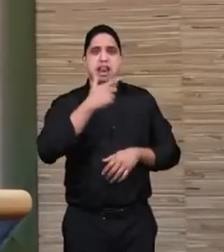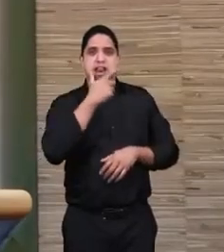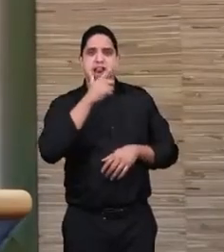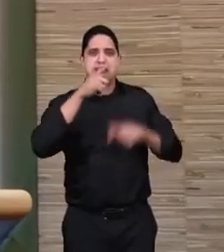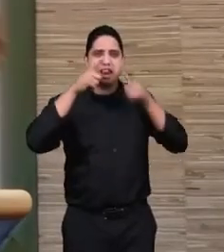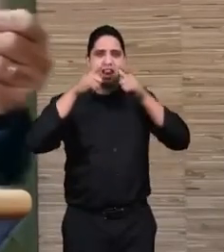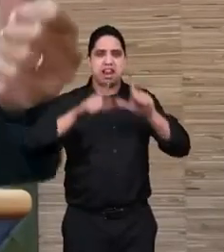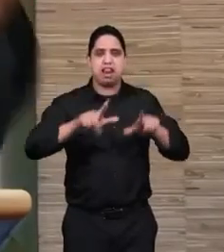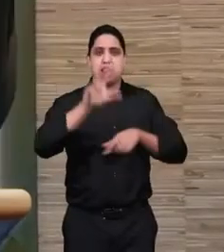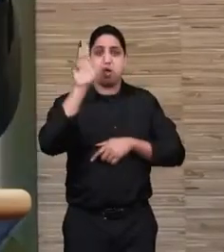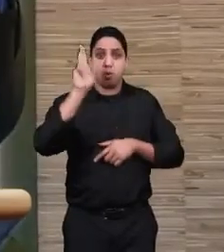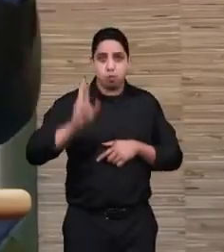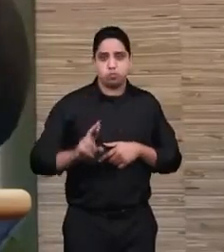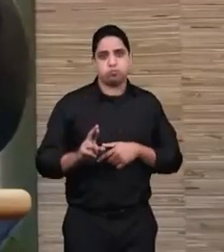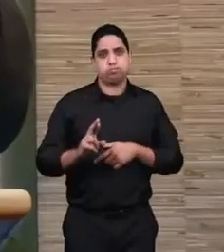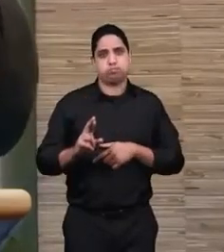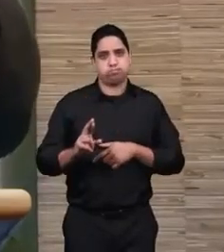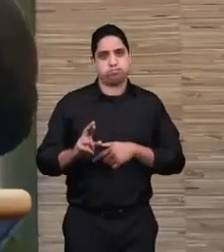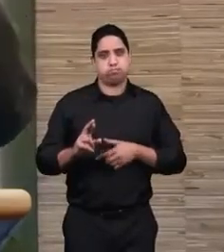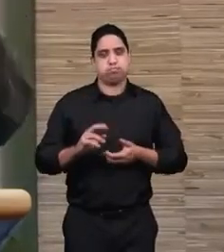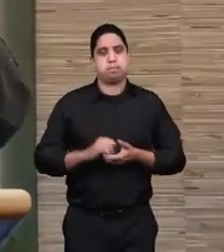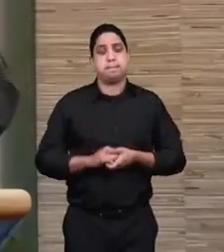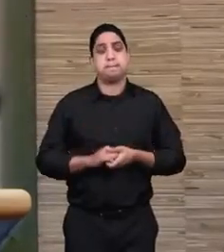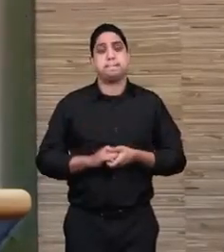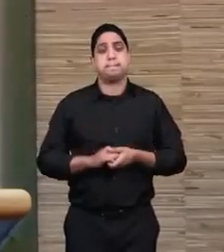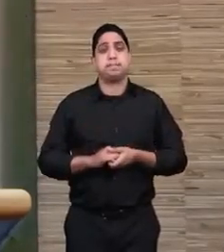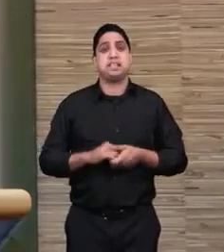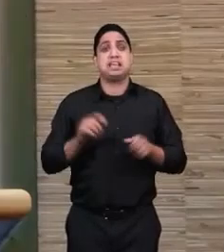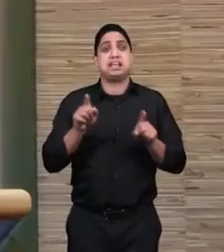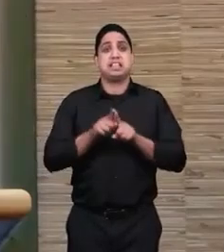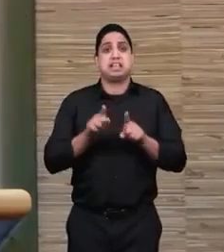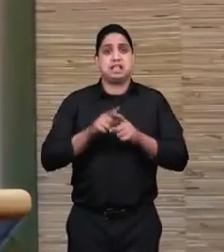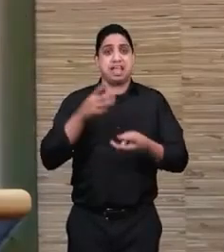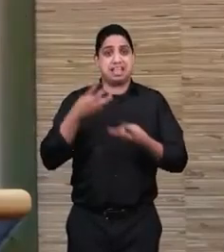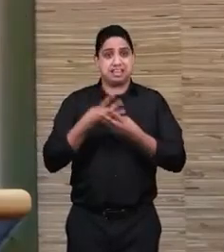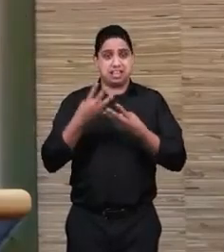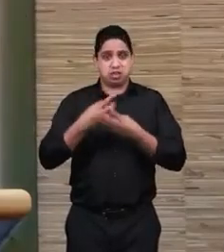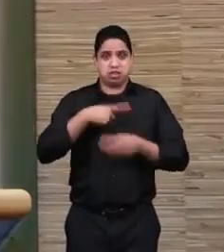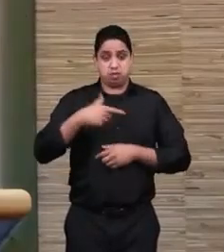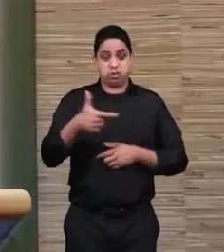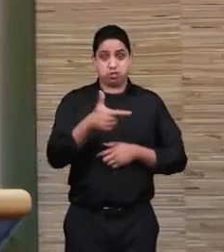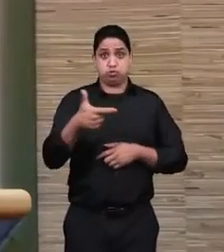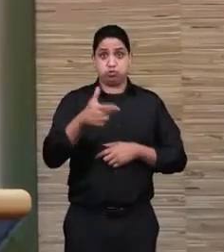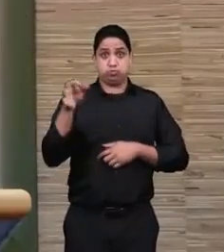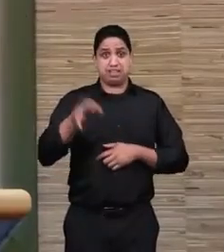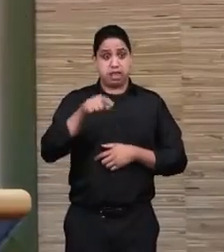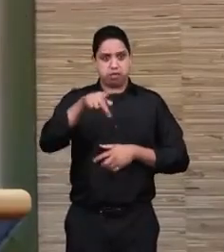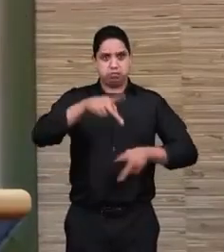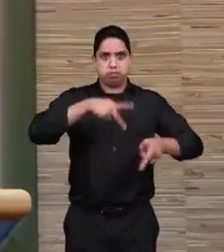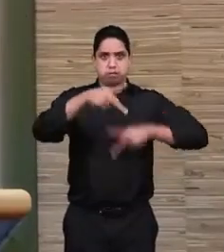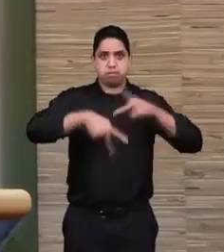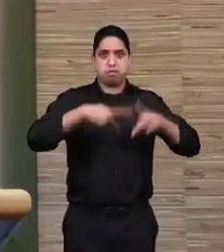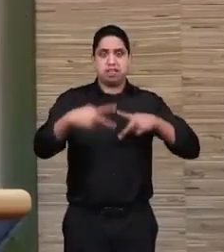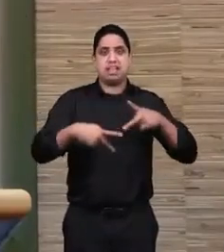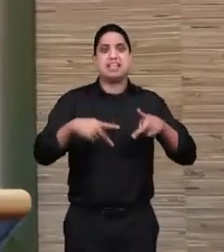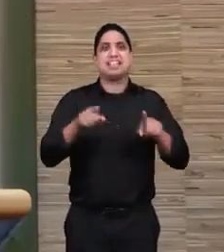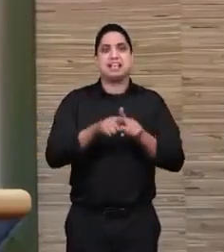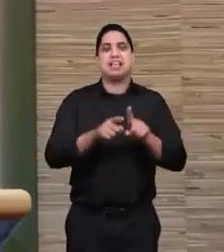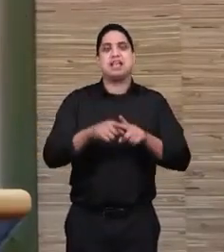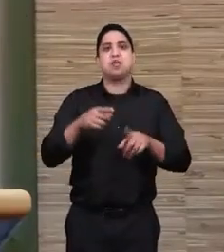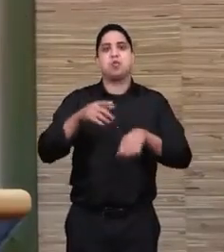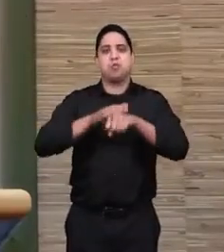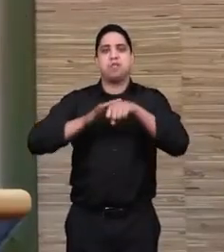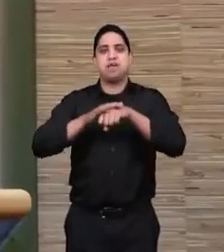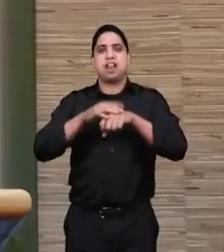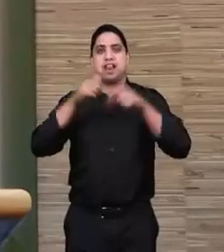languages. And in Israel, we have 20% of the population that speak Russian, also